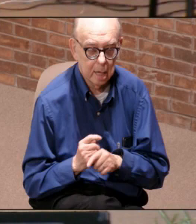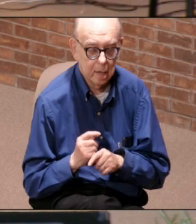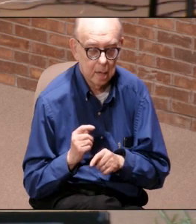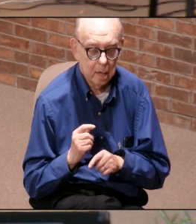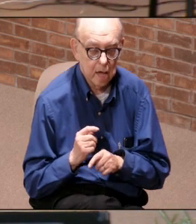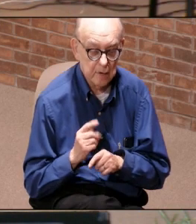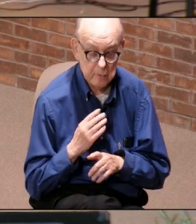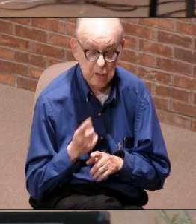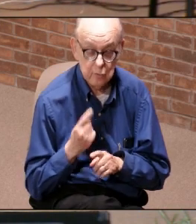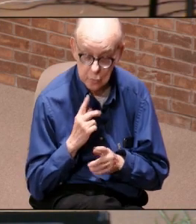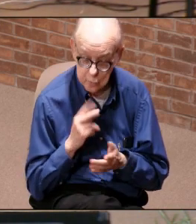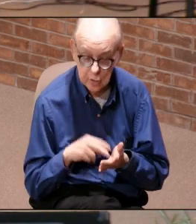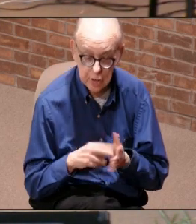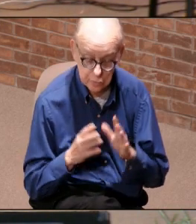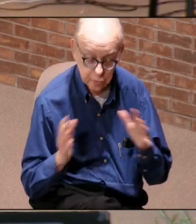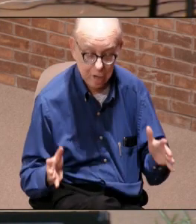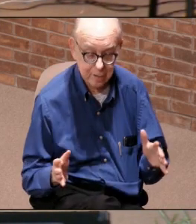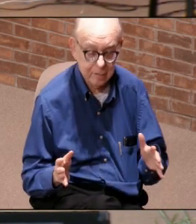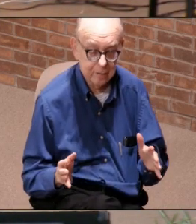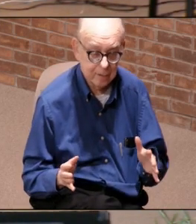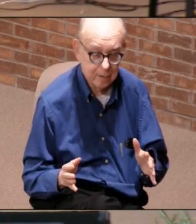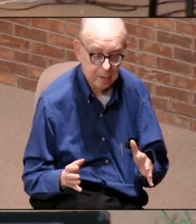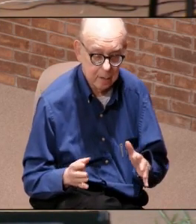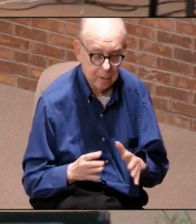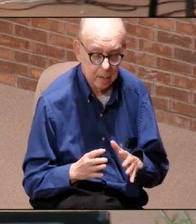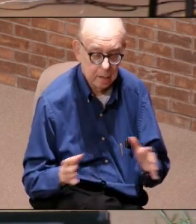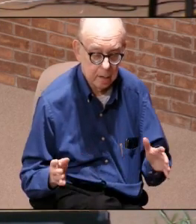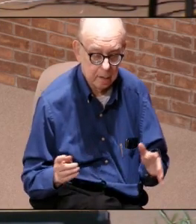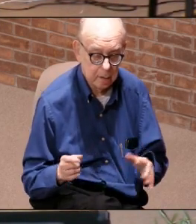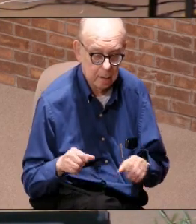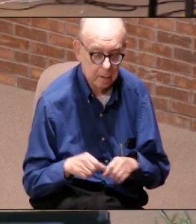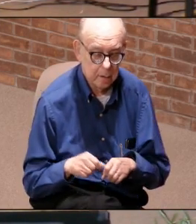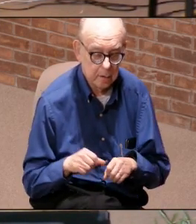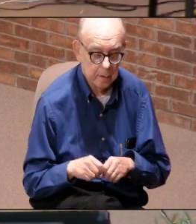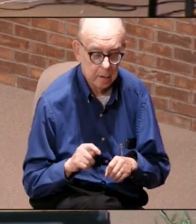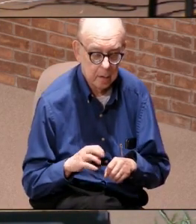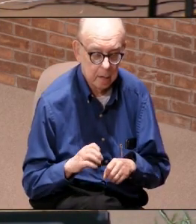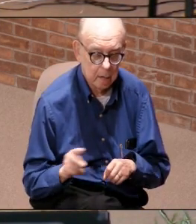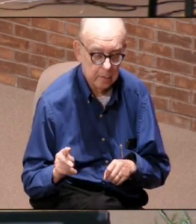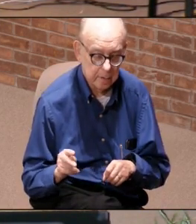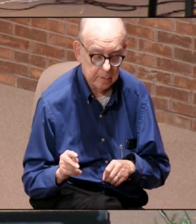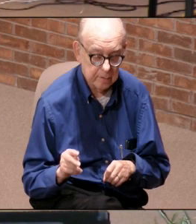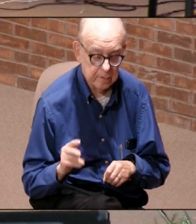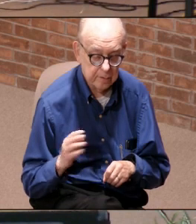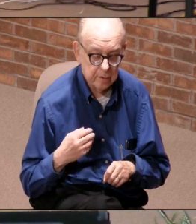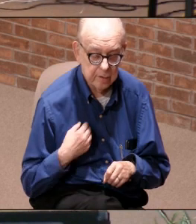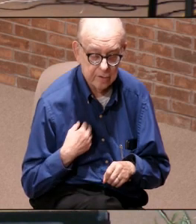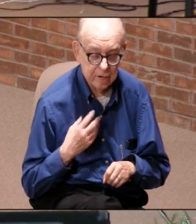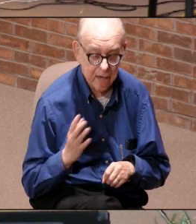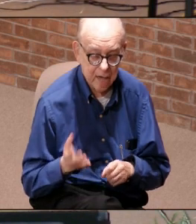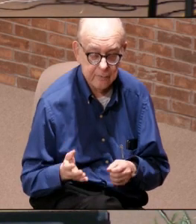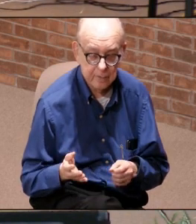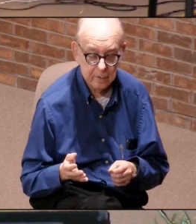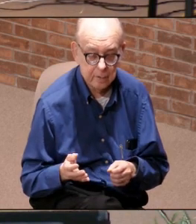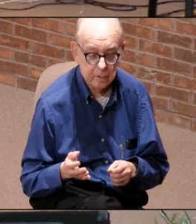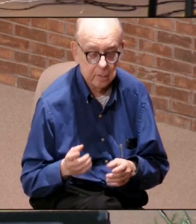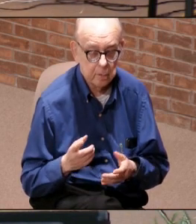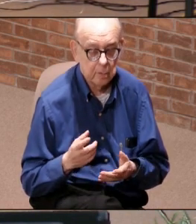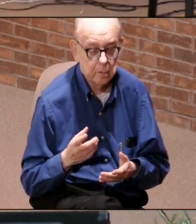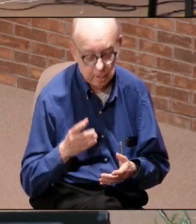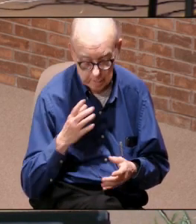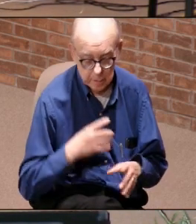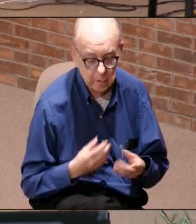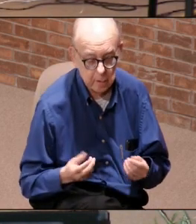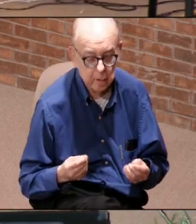mean a truck. One of those with the biggest gas tank you could ever get in it. Okay? So what did he